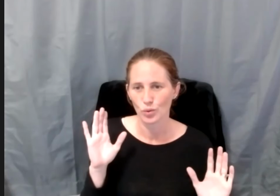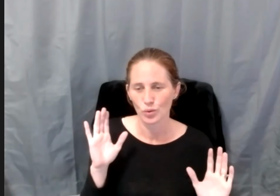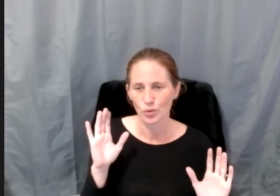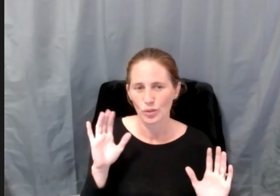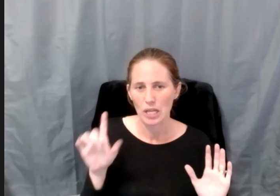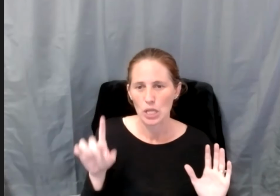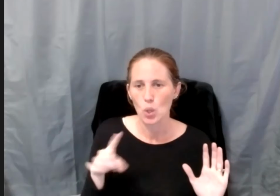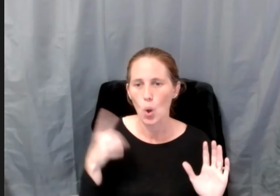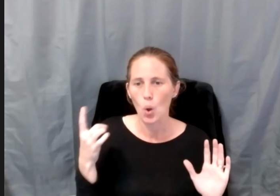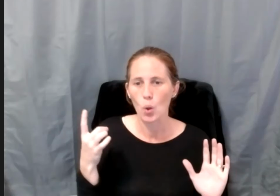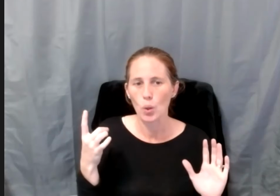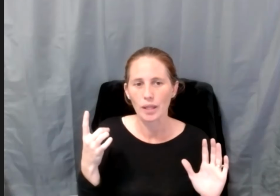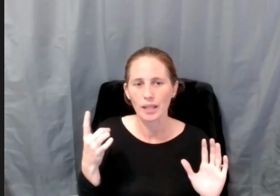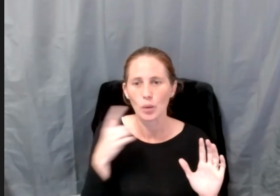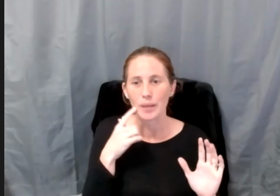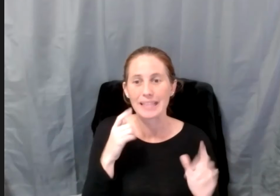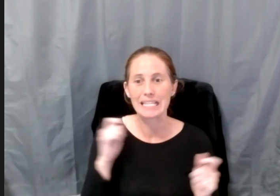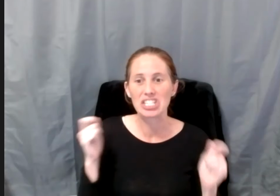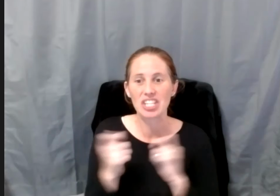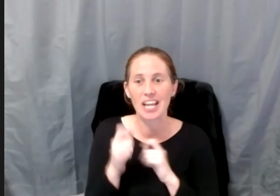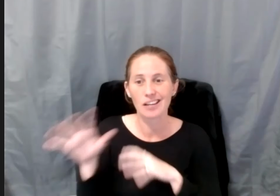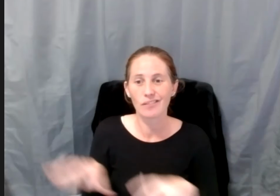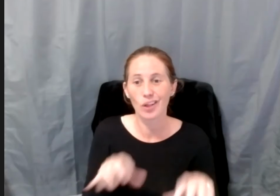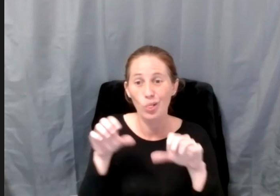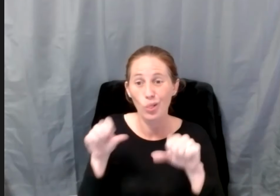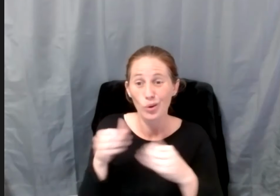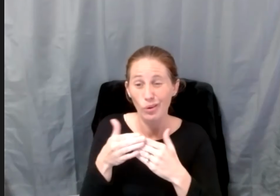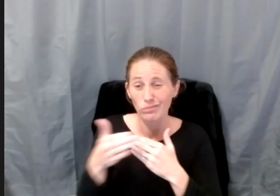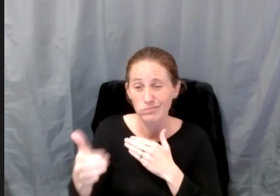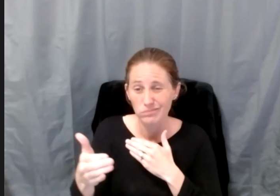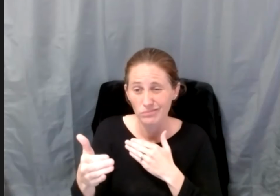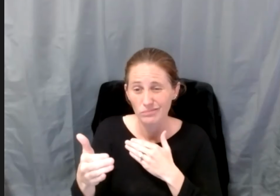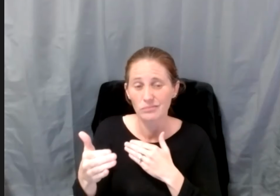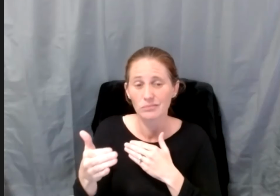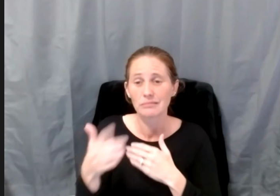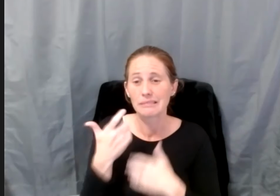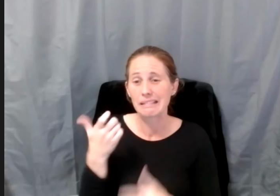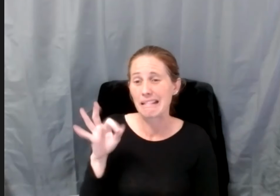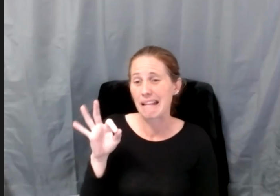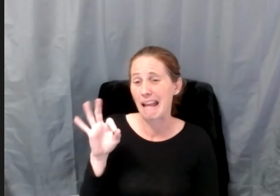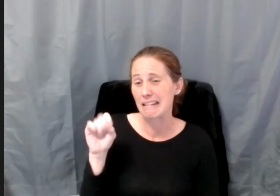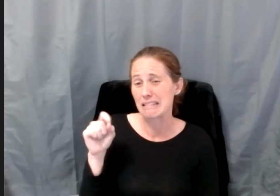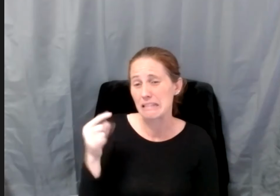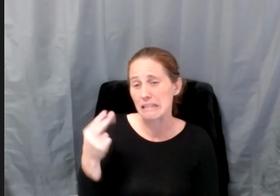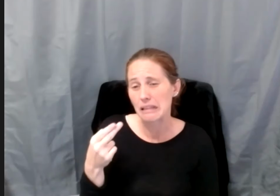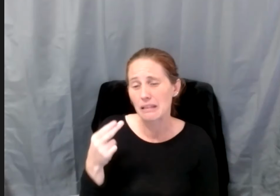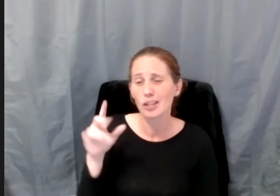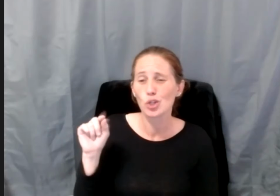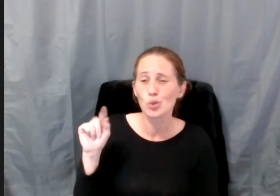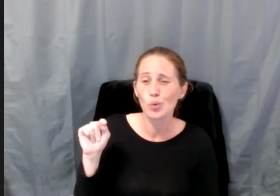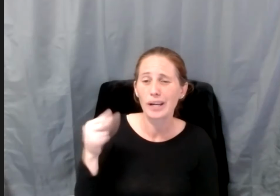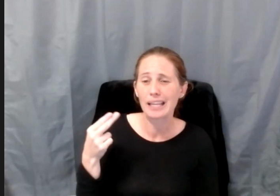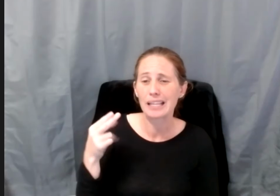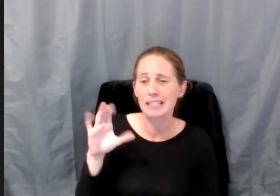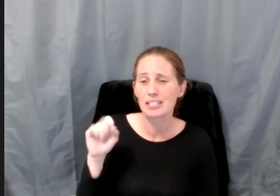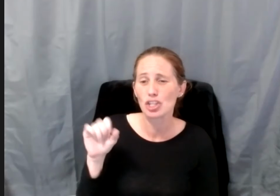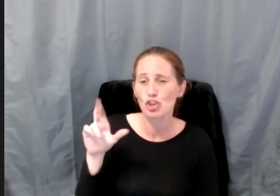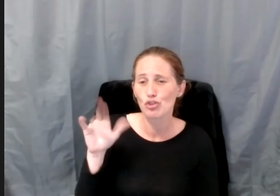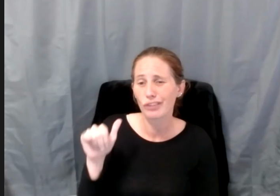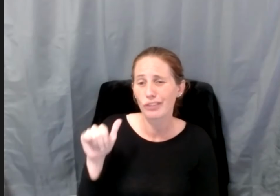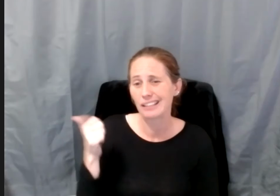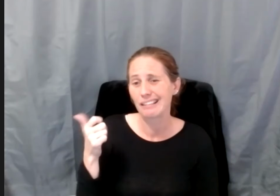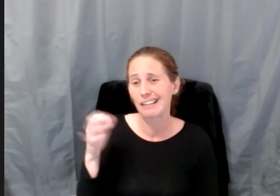in labor. It's only with the colonial period and post-colonial, 19th and early 20th century. In fact, 1928, 29,